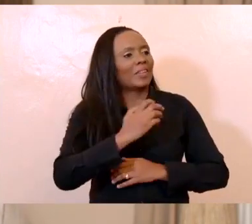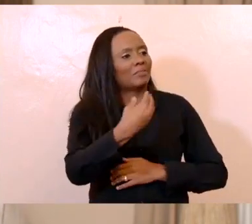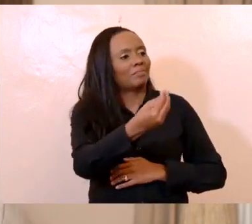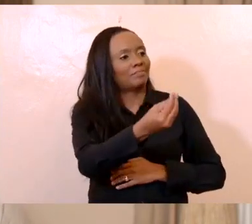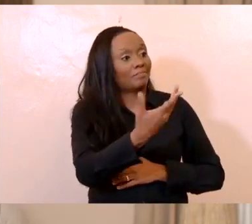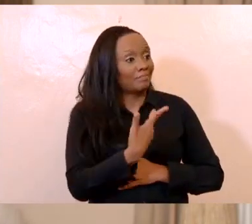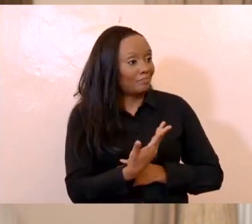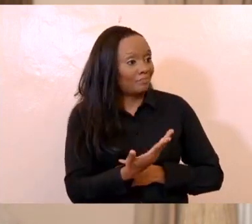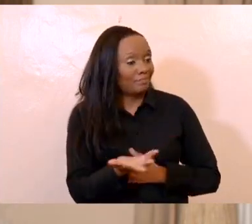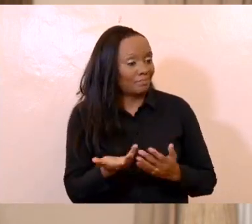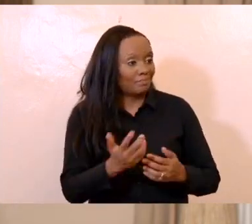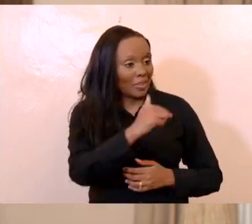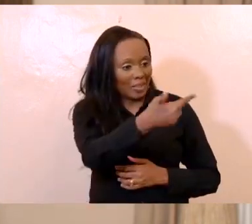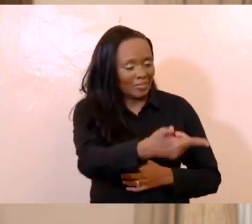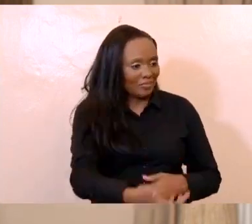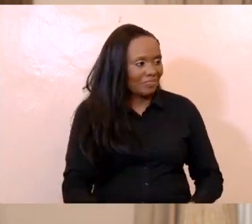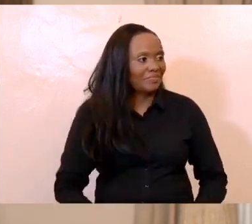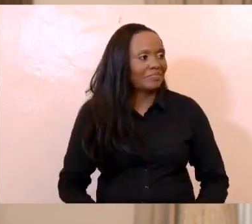Sure.